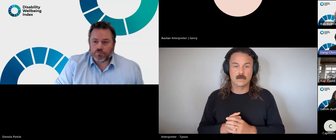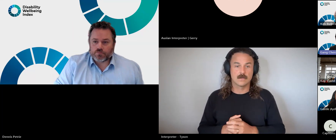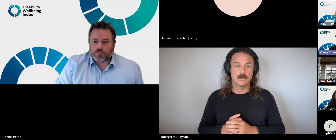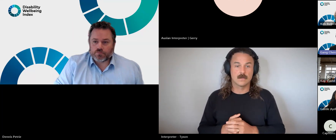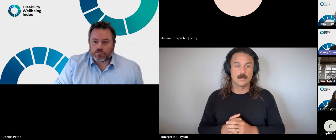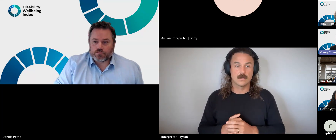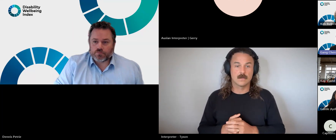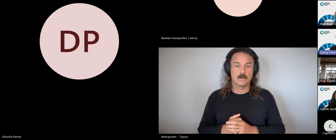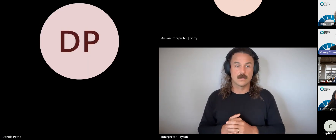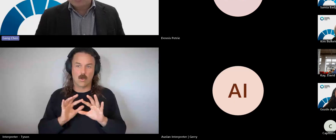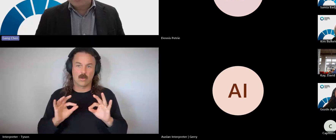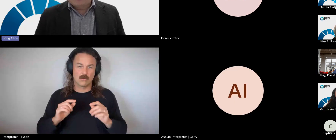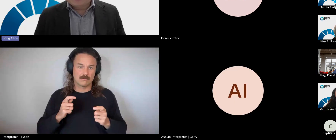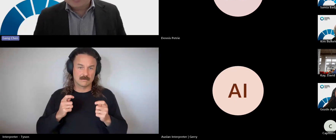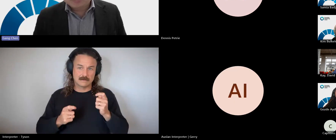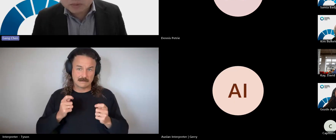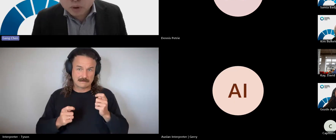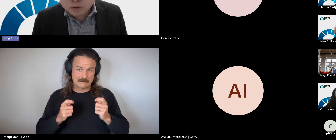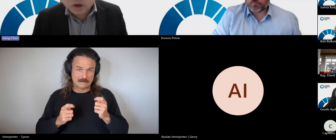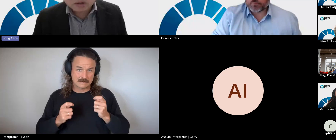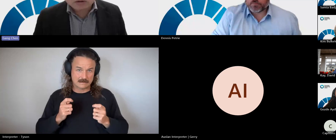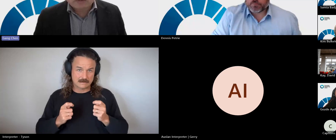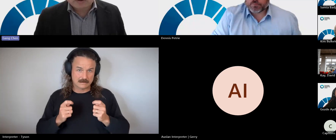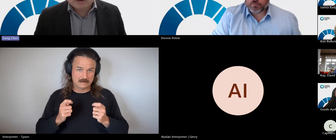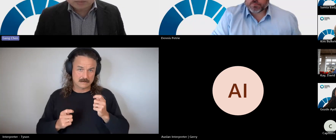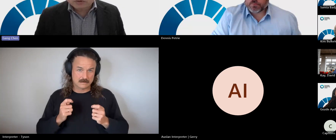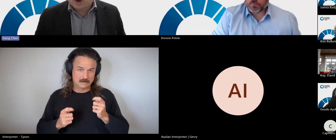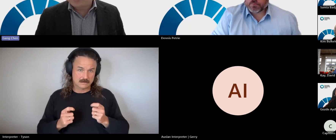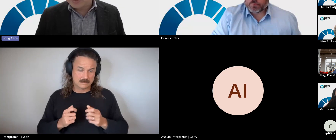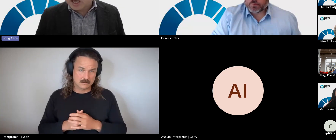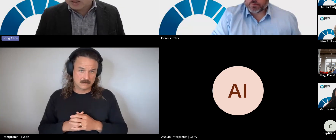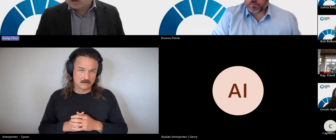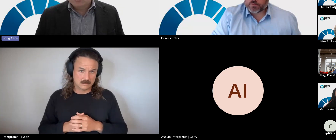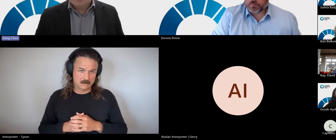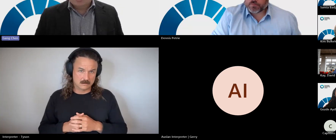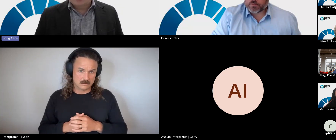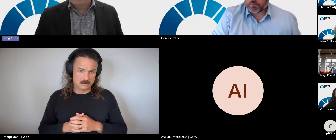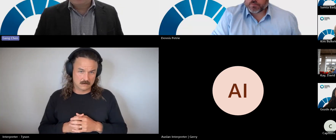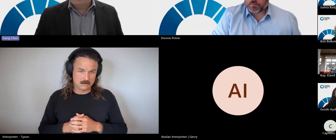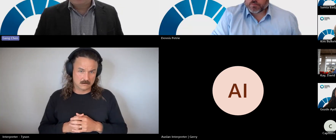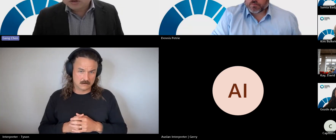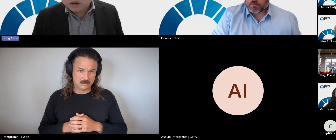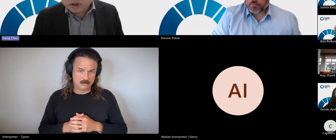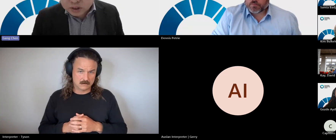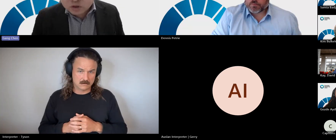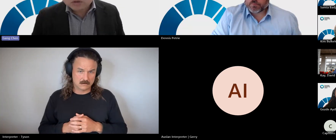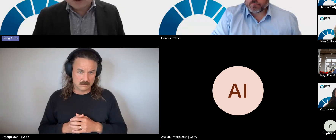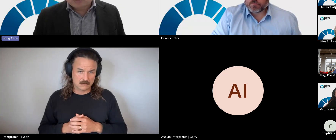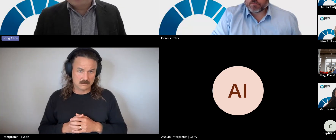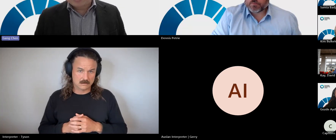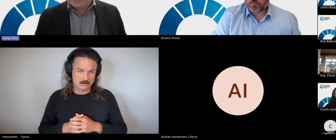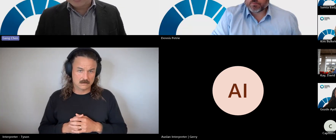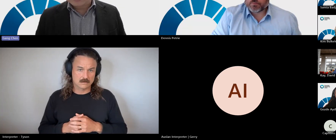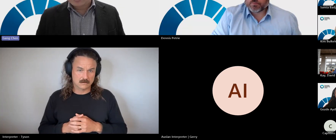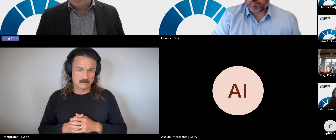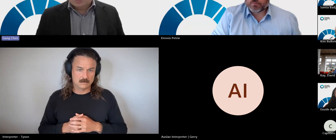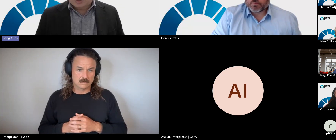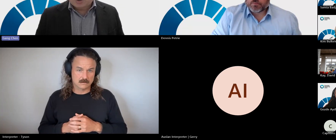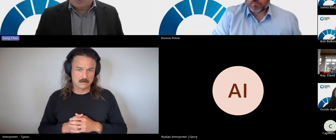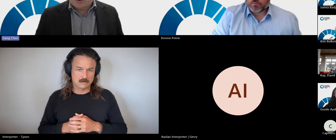tested and among First Nation peoples on the Disability Wellbeing Index. During the initial development